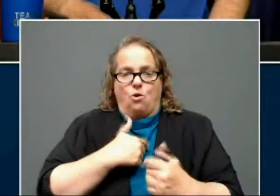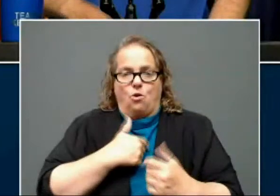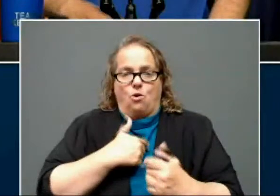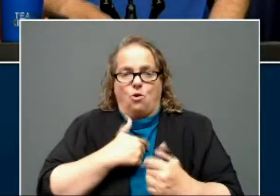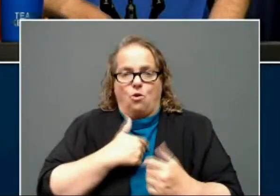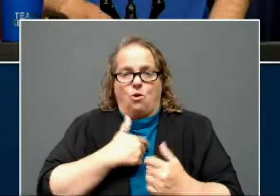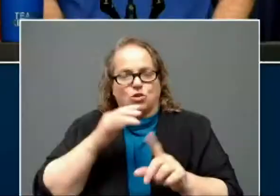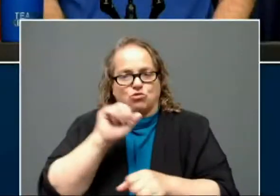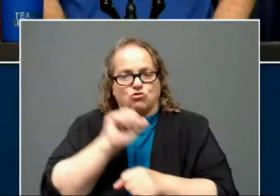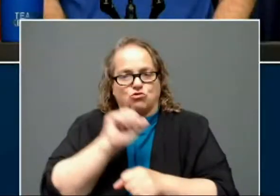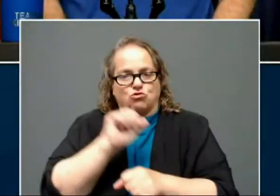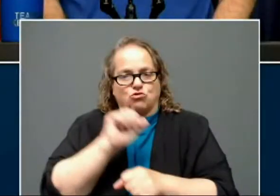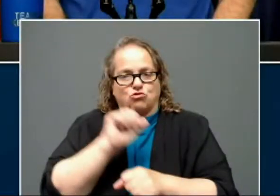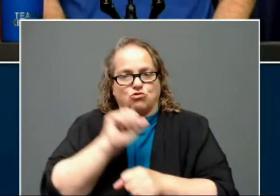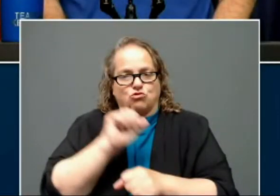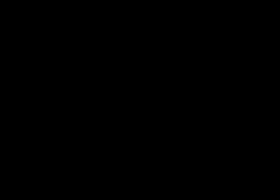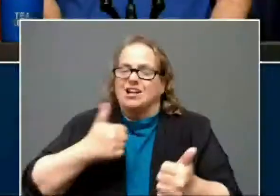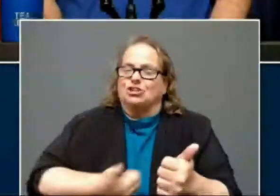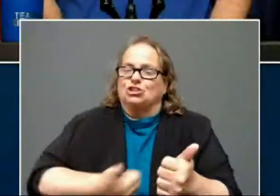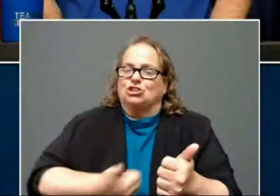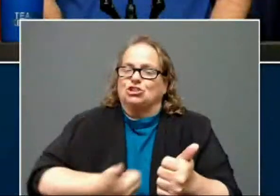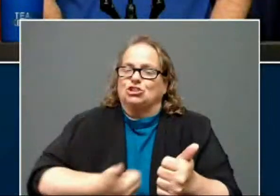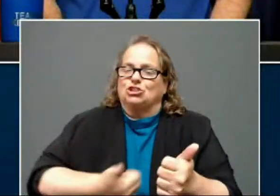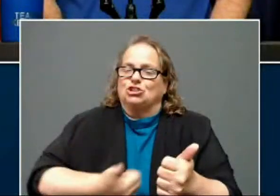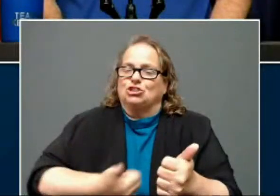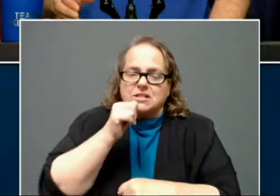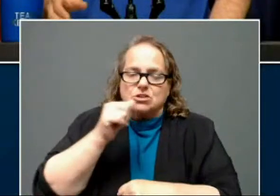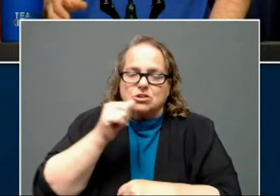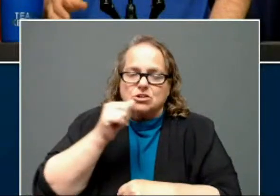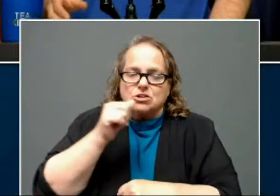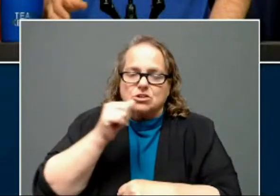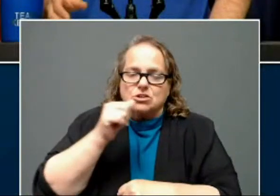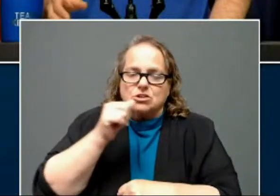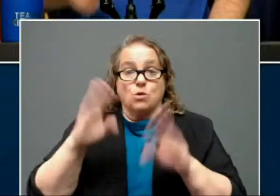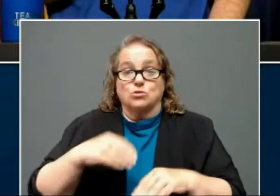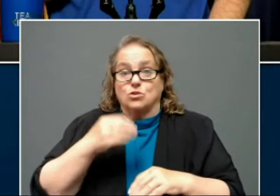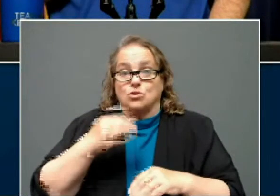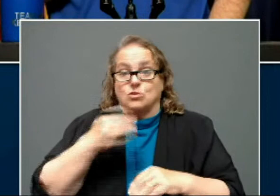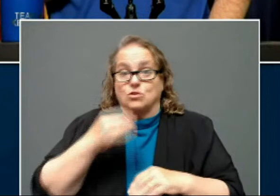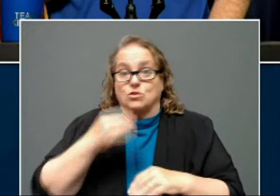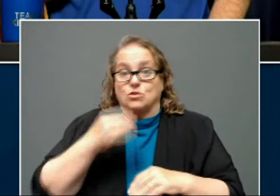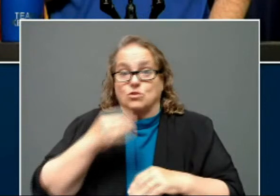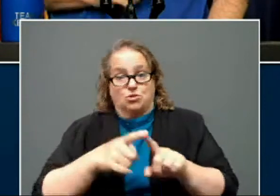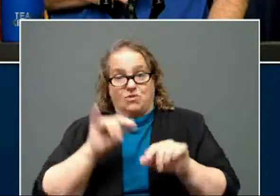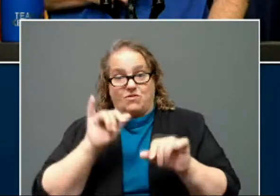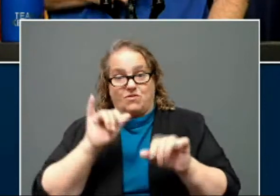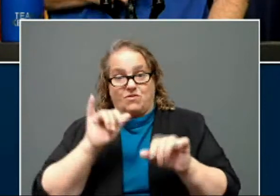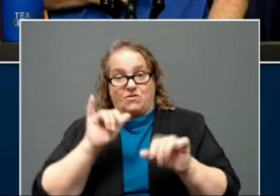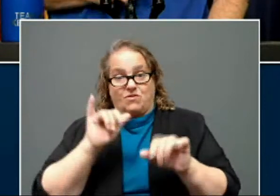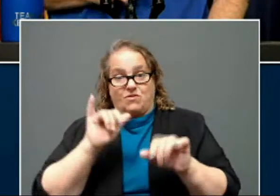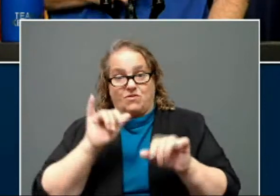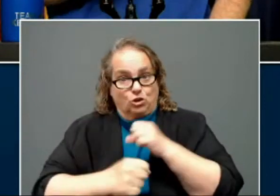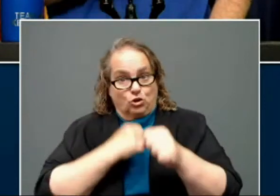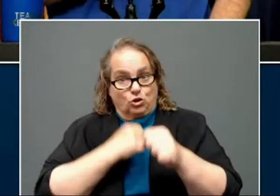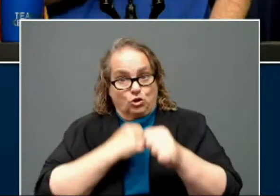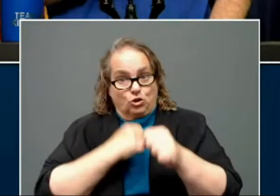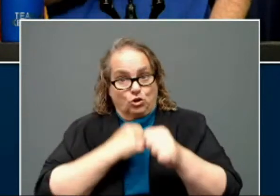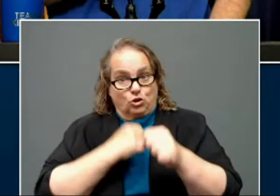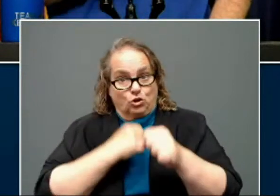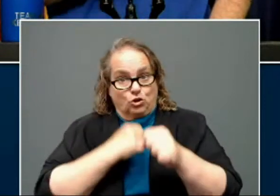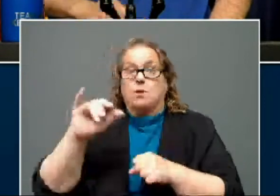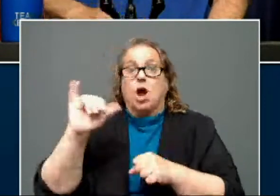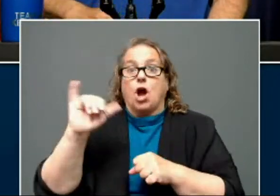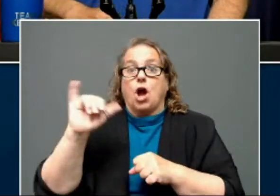of yesterday. And House Foods will greatly contribute to that effort for years to come. The company also strengthens the presence